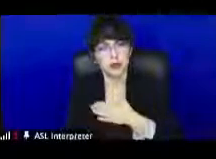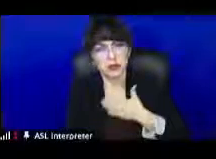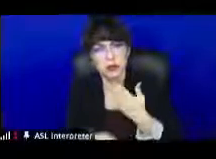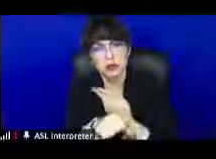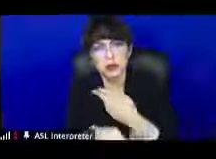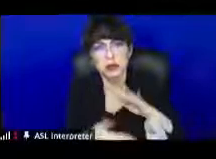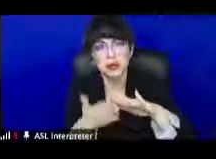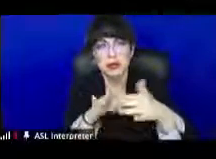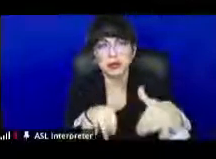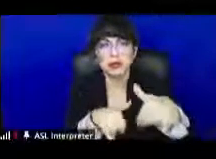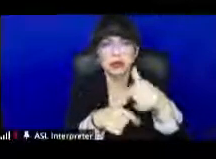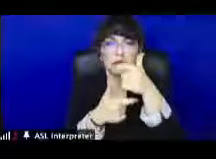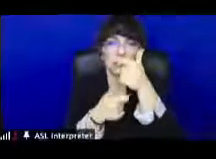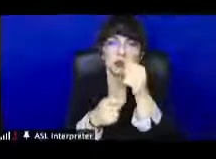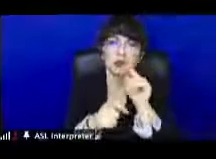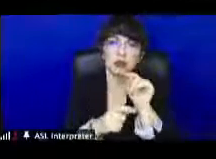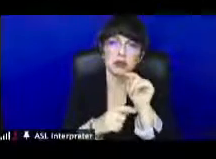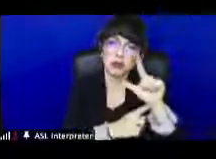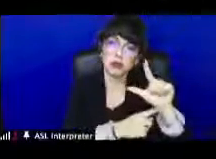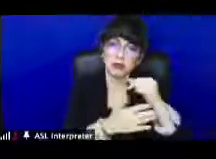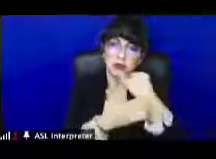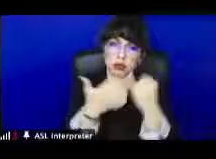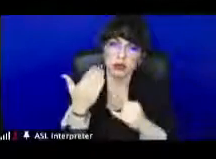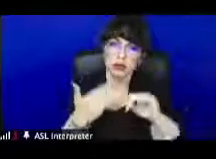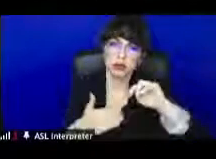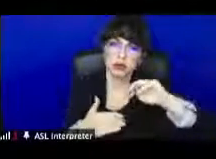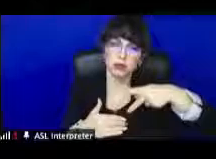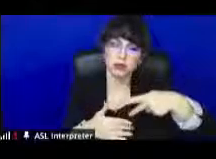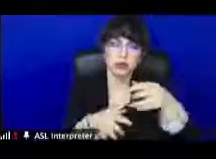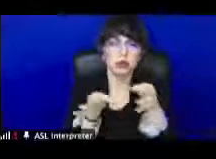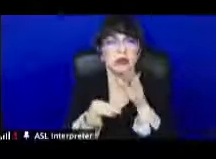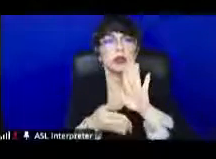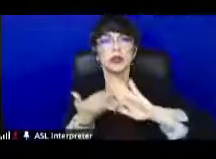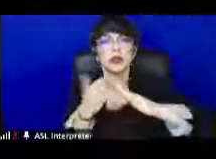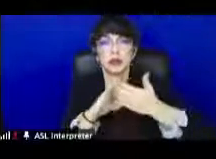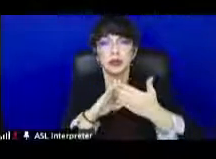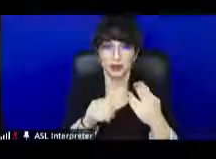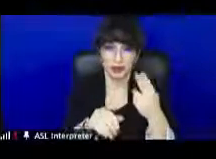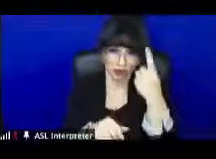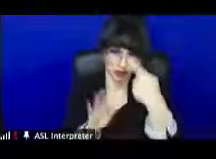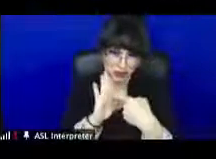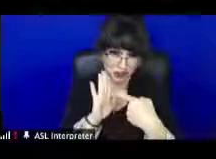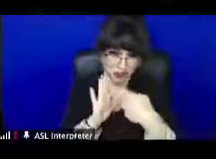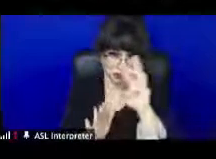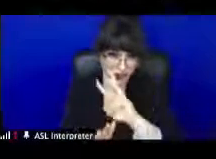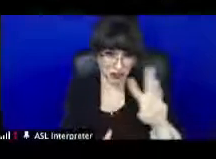tool to draw a map and describe your community by visiting